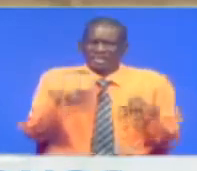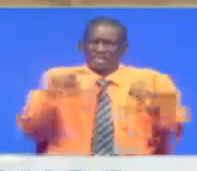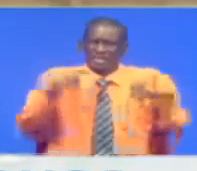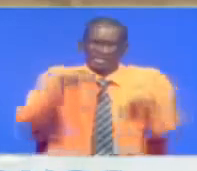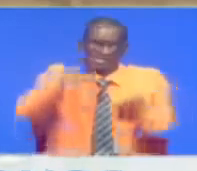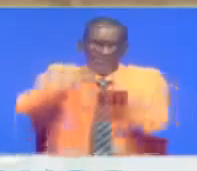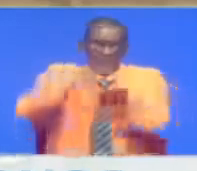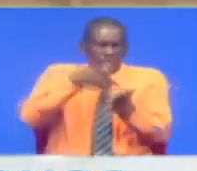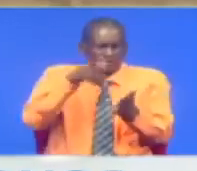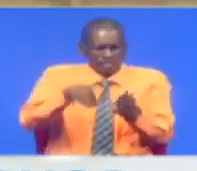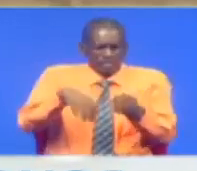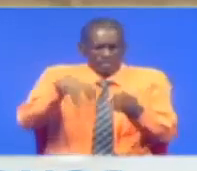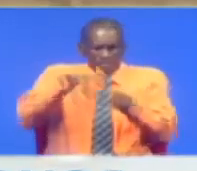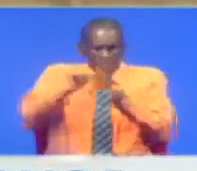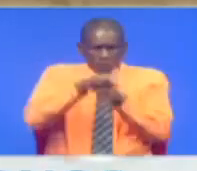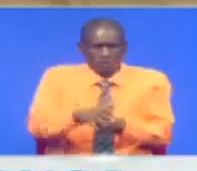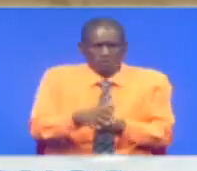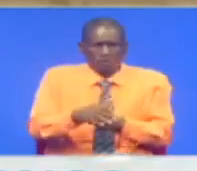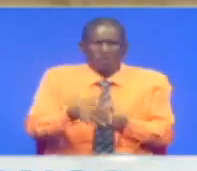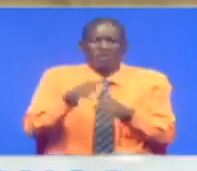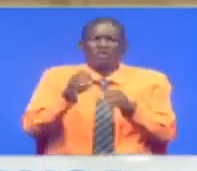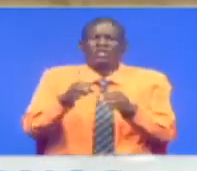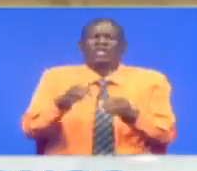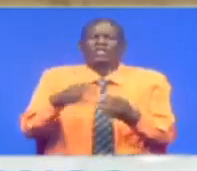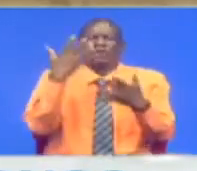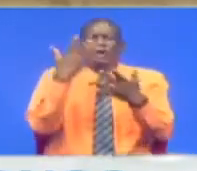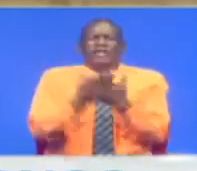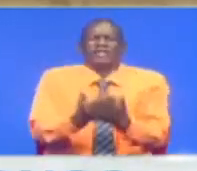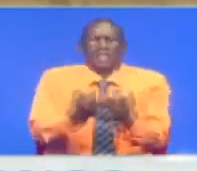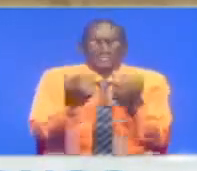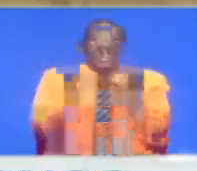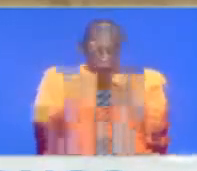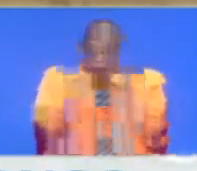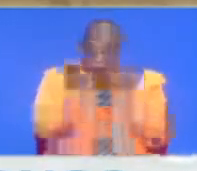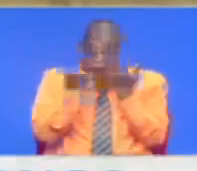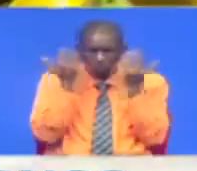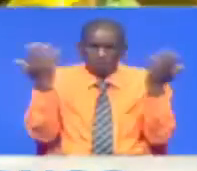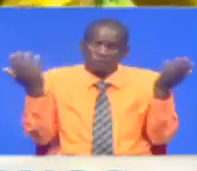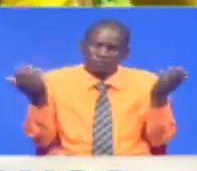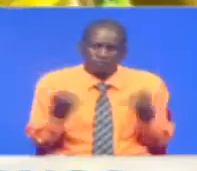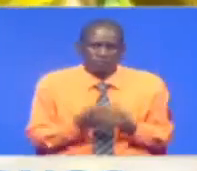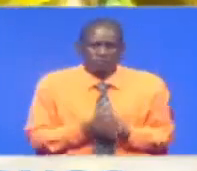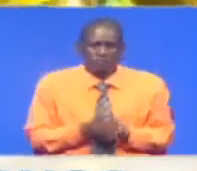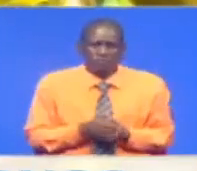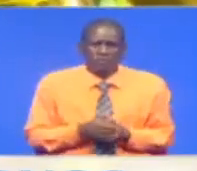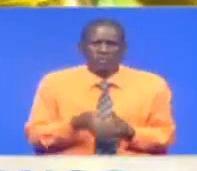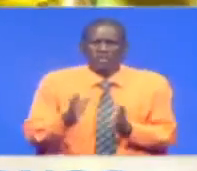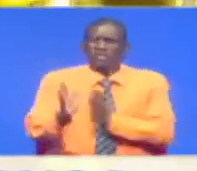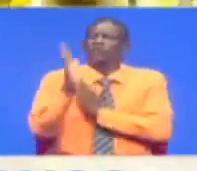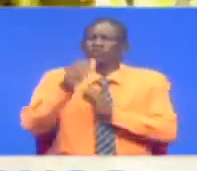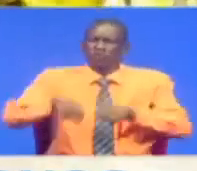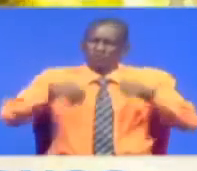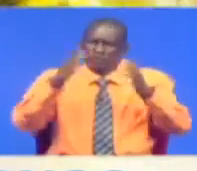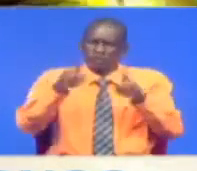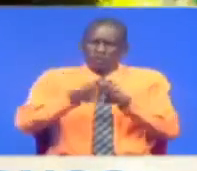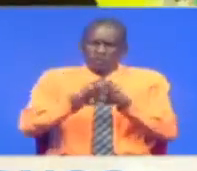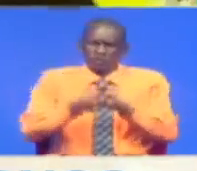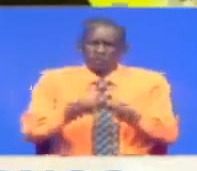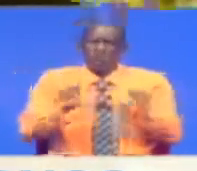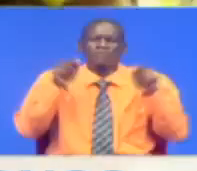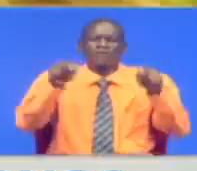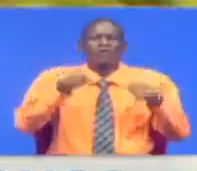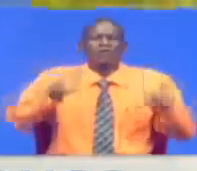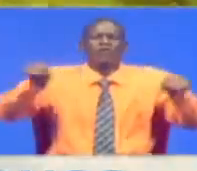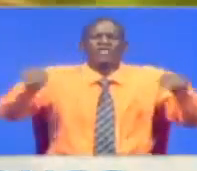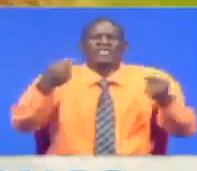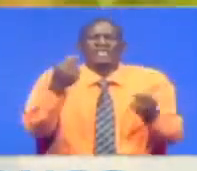there, they need to be brought before the courts to protect our society. Their guards have also quite recently been accused of